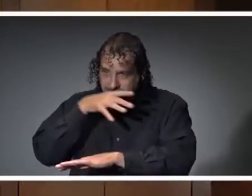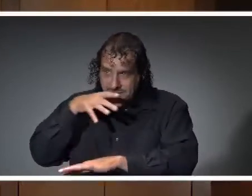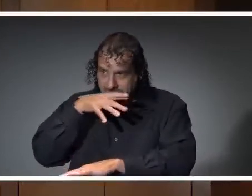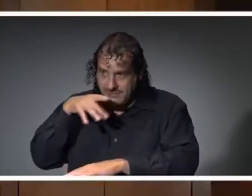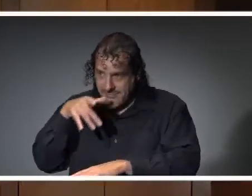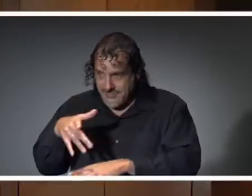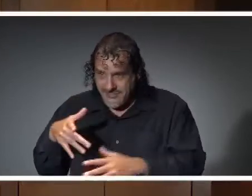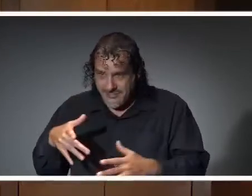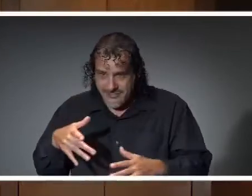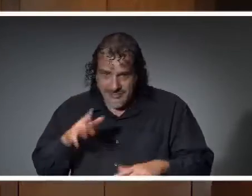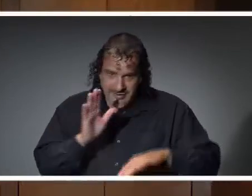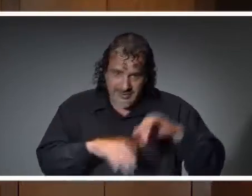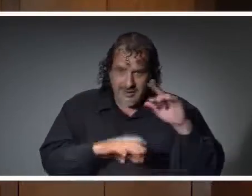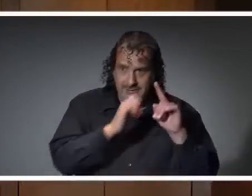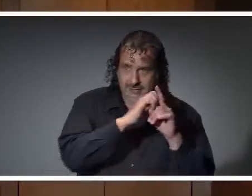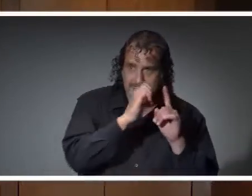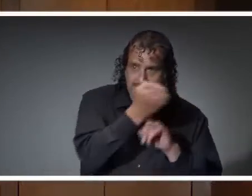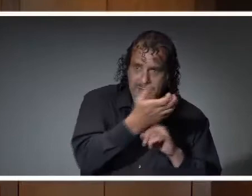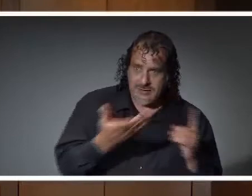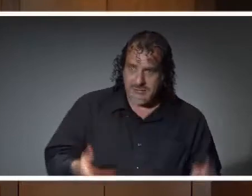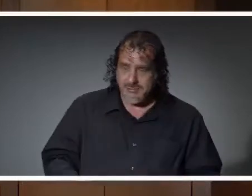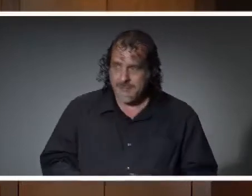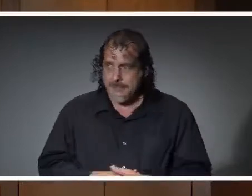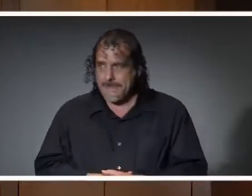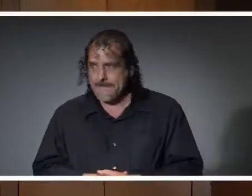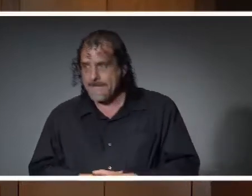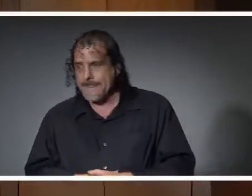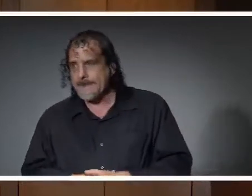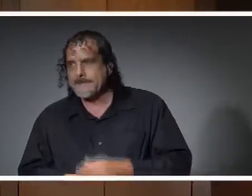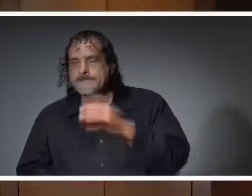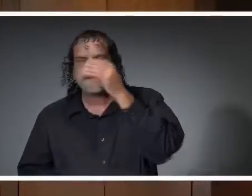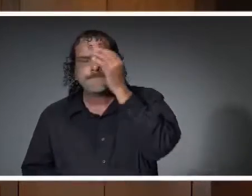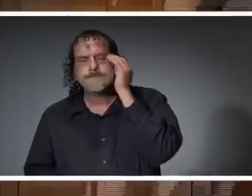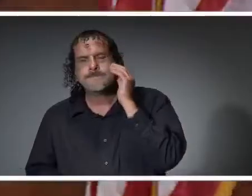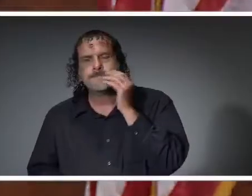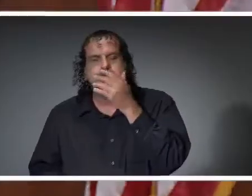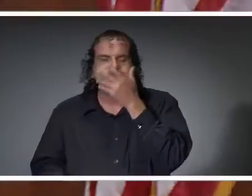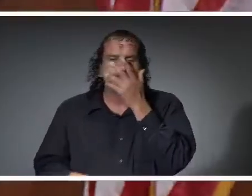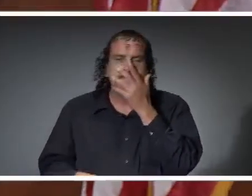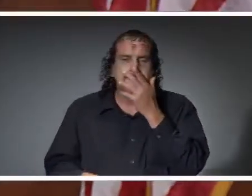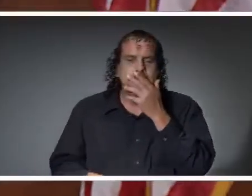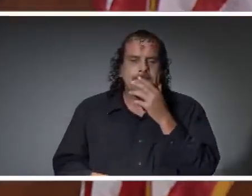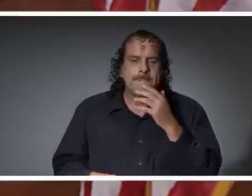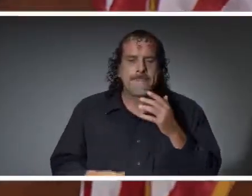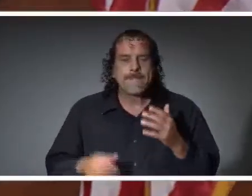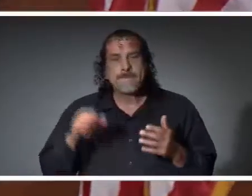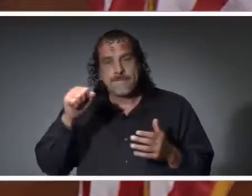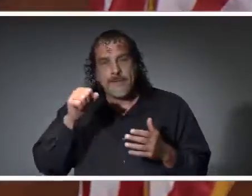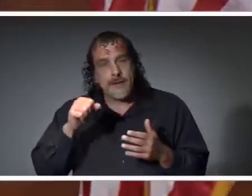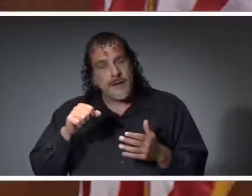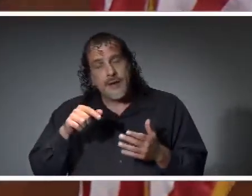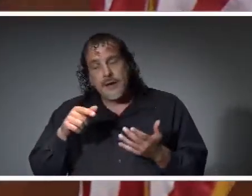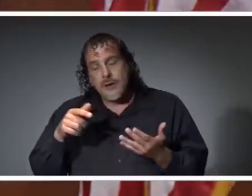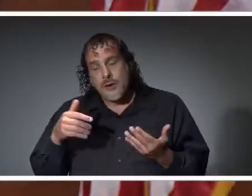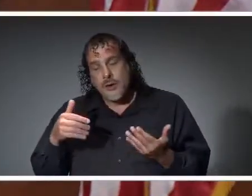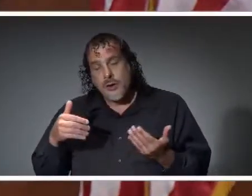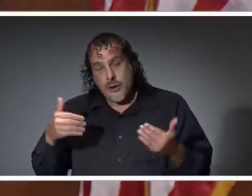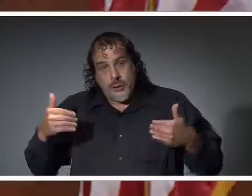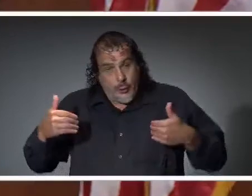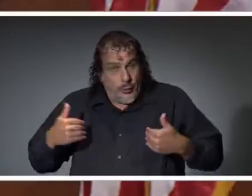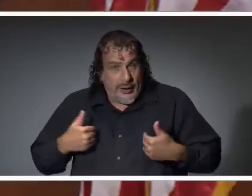maybe ahead of that? So it's you know, there are some who